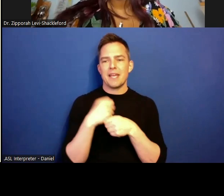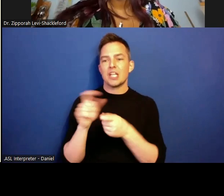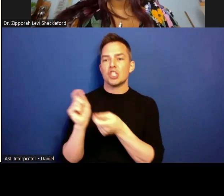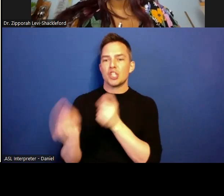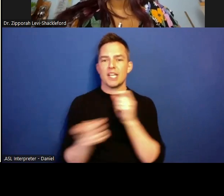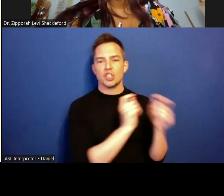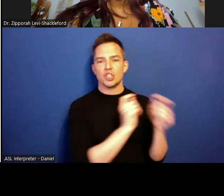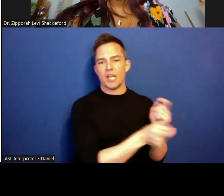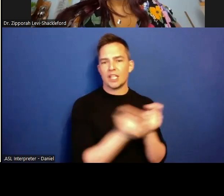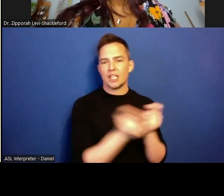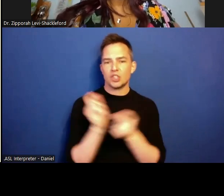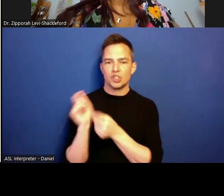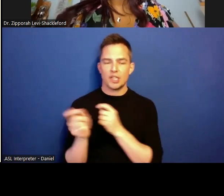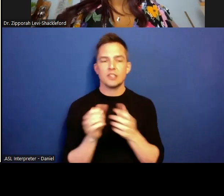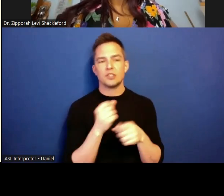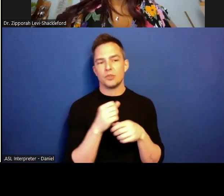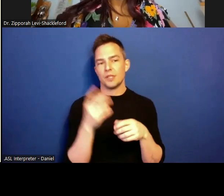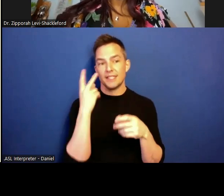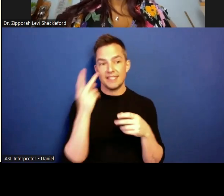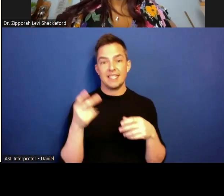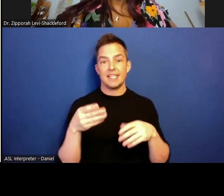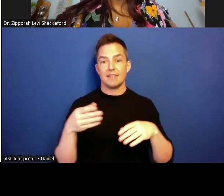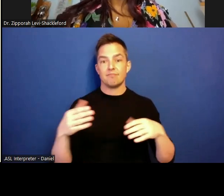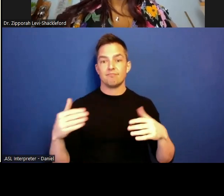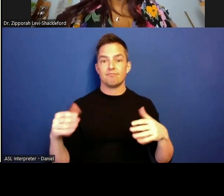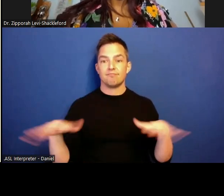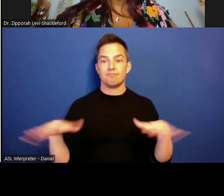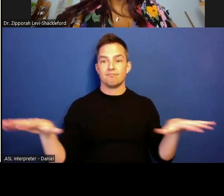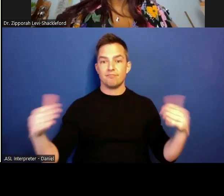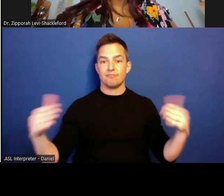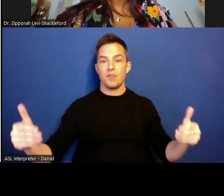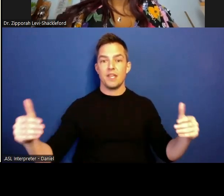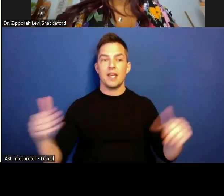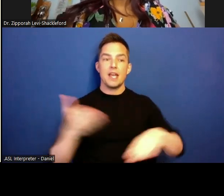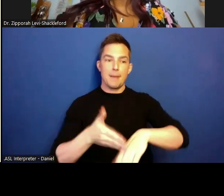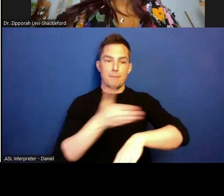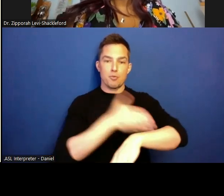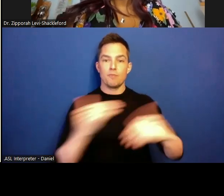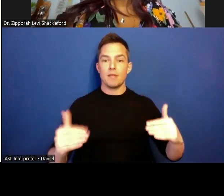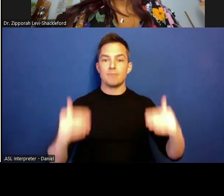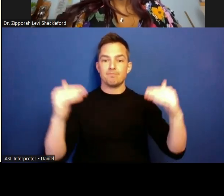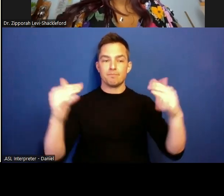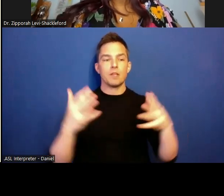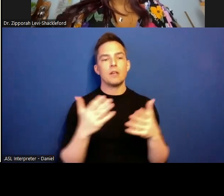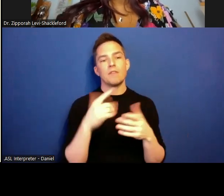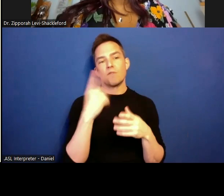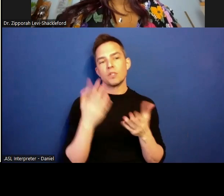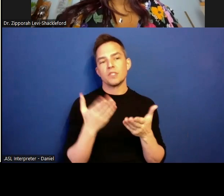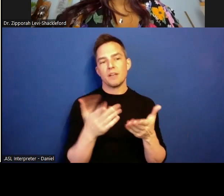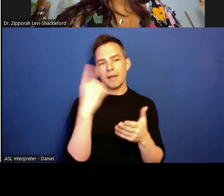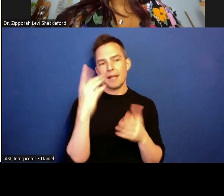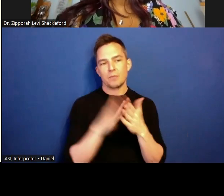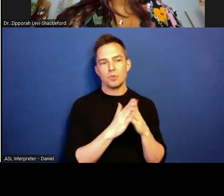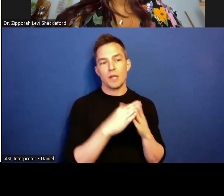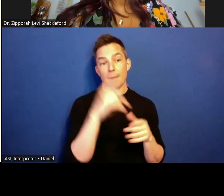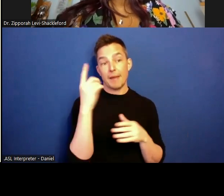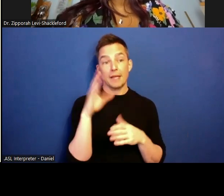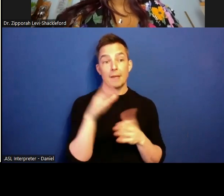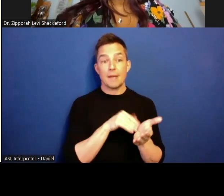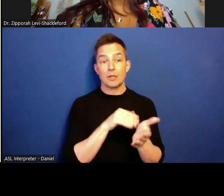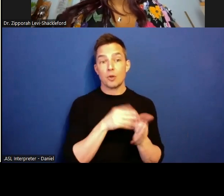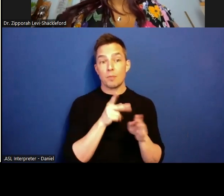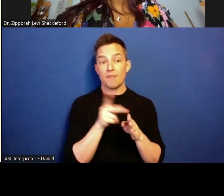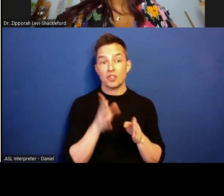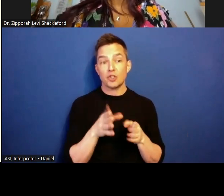some improvements. For members of the Black community, some suggestions are for Black medical professionals